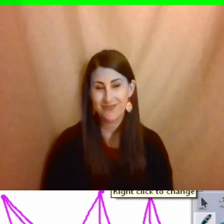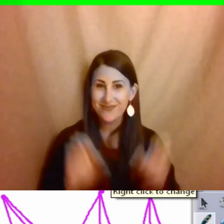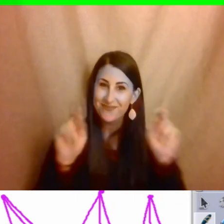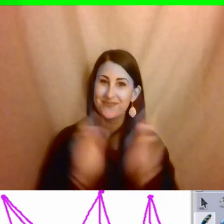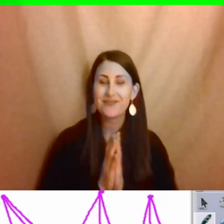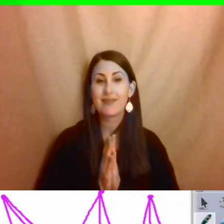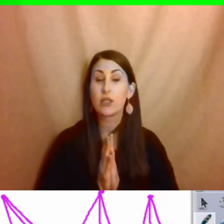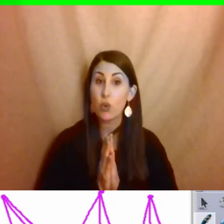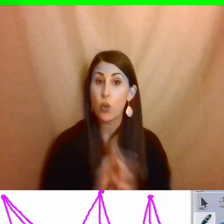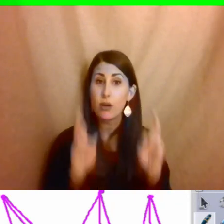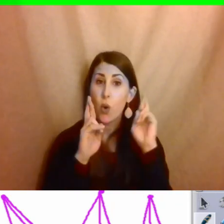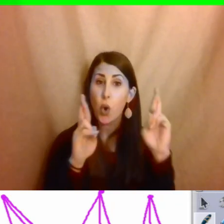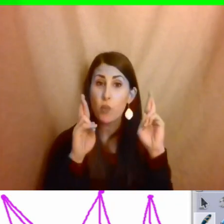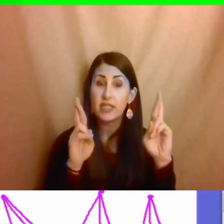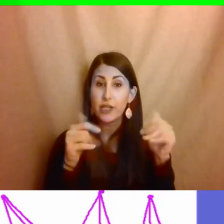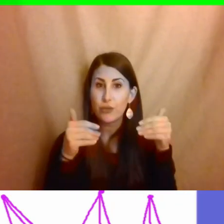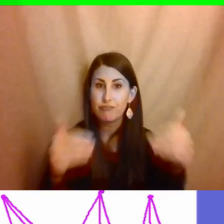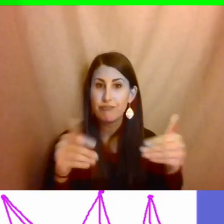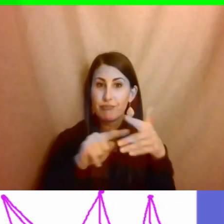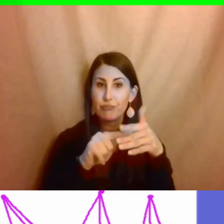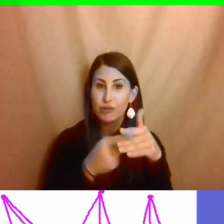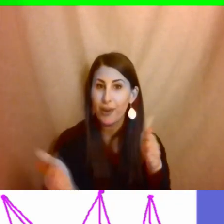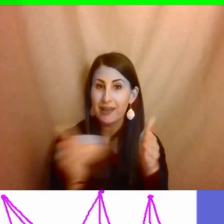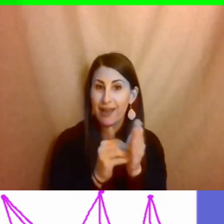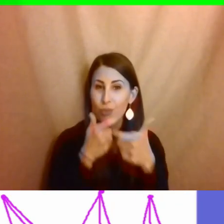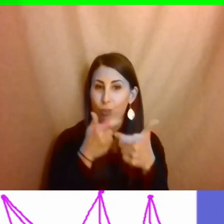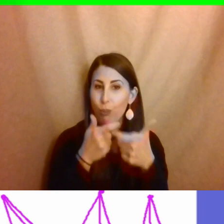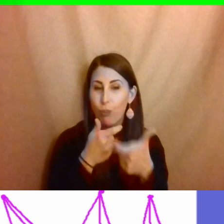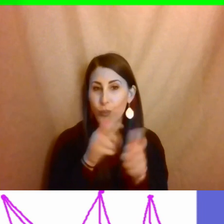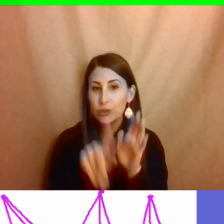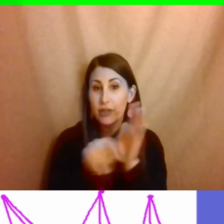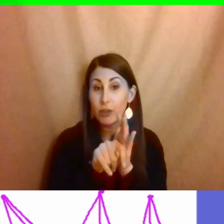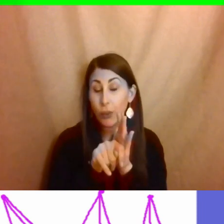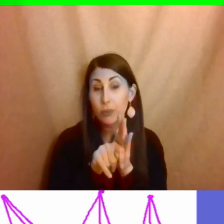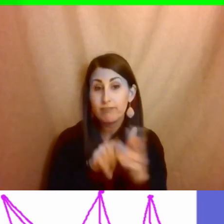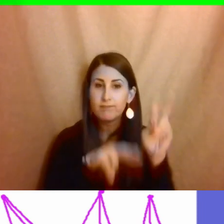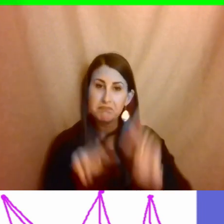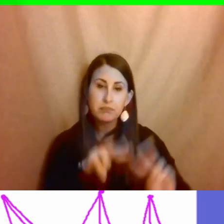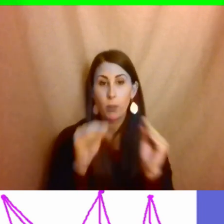All right, so hope you press play so that we can look at